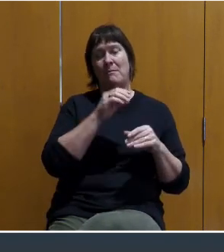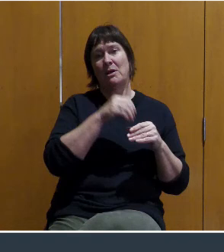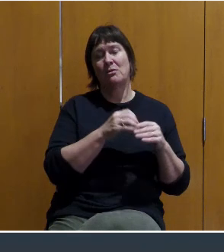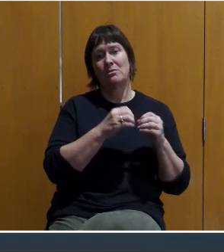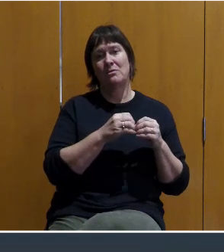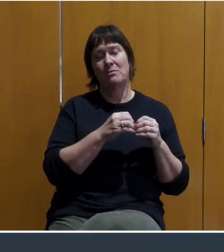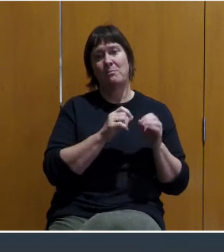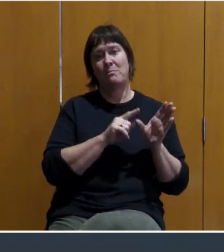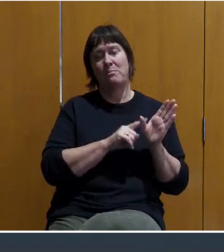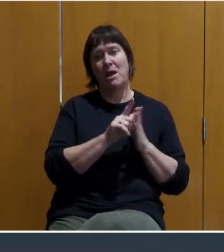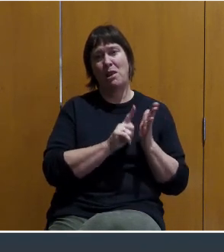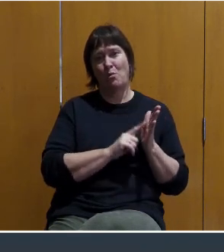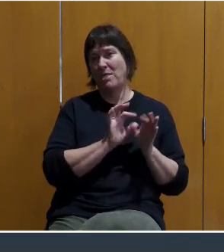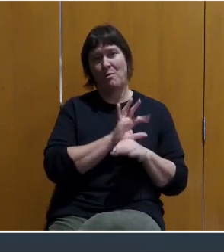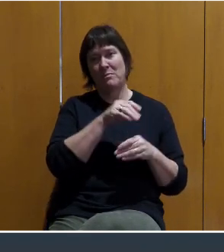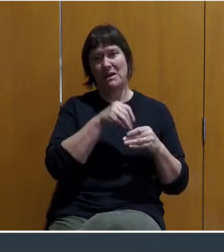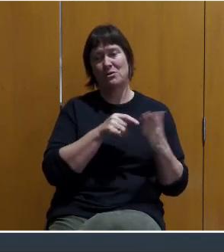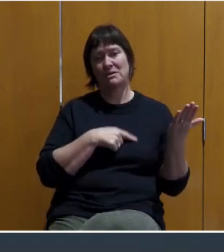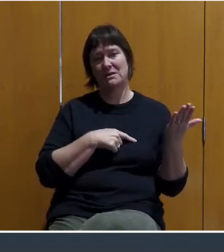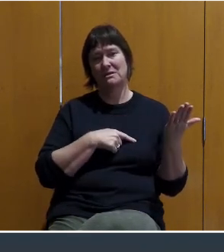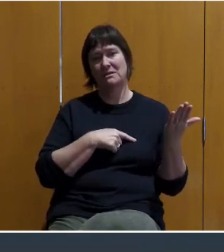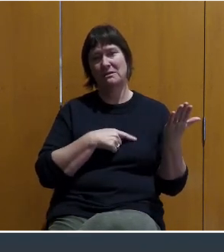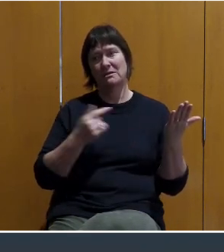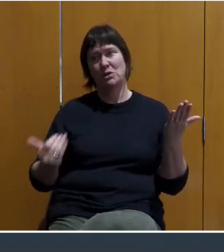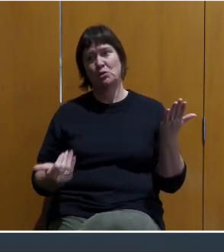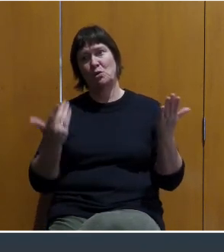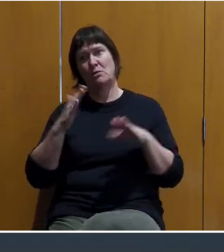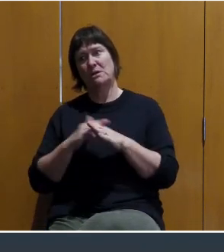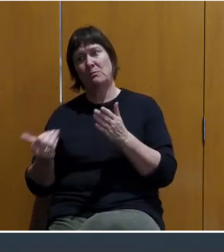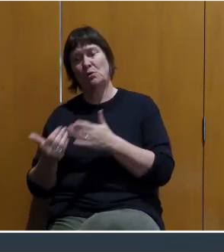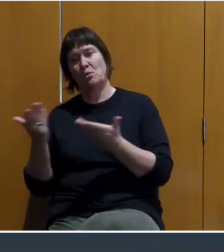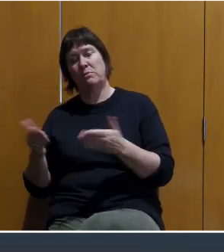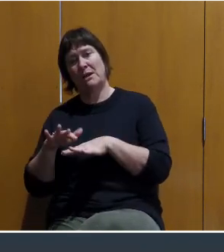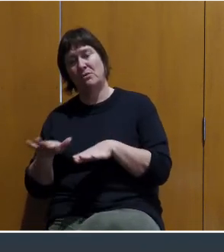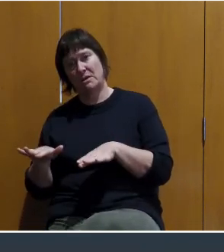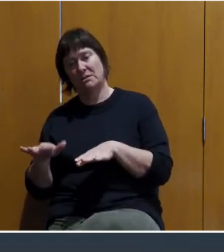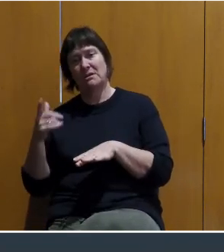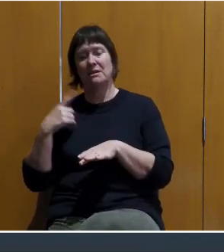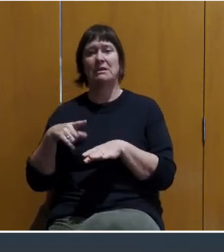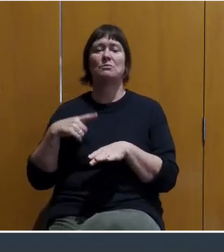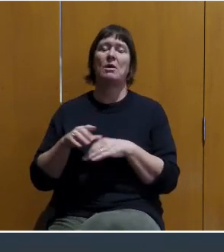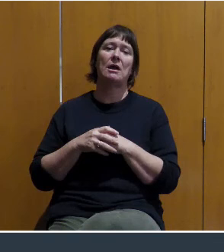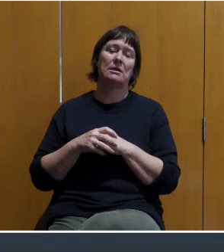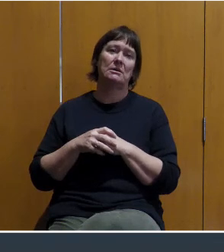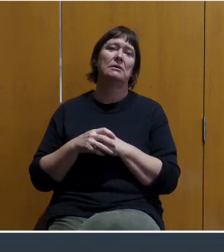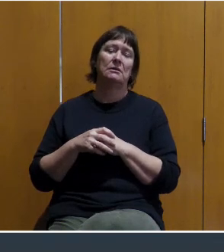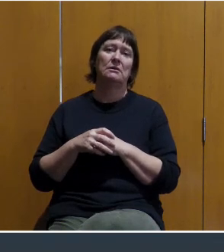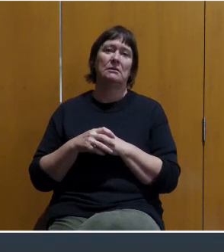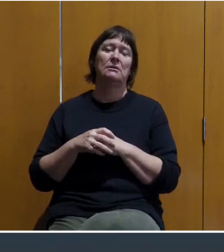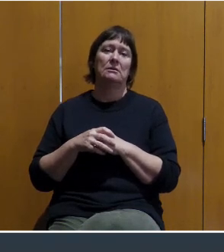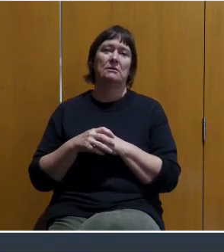those wouldn't be part of the prohibited map. So that's why there's merit of having the overall